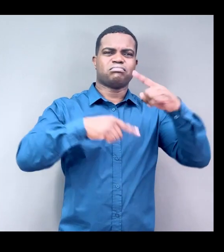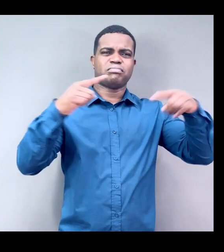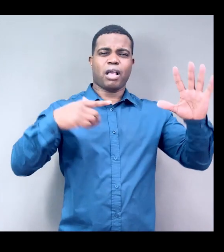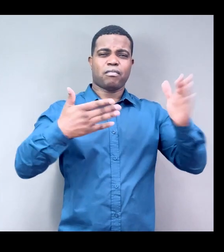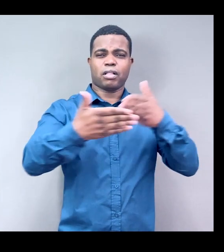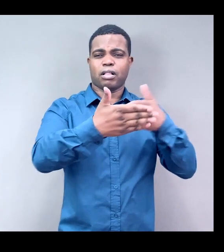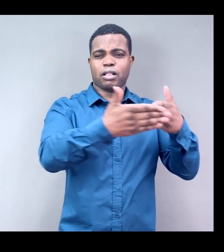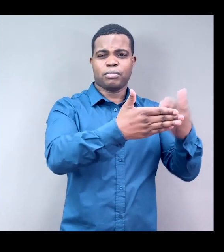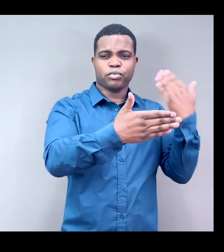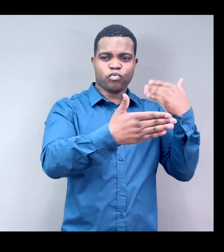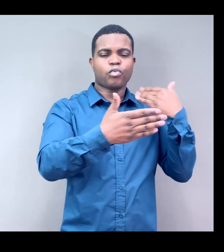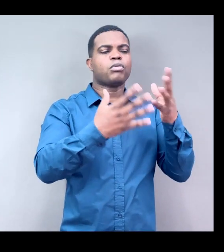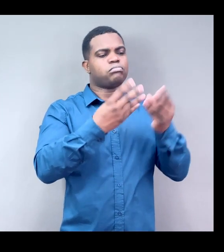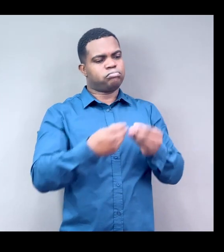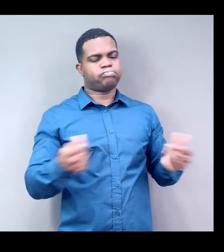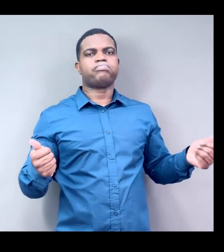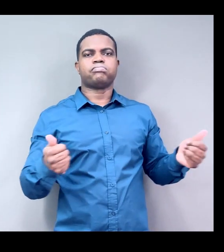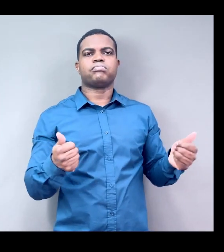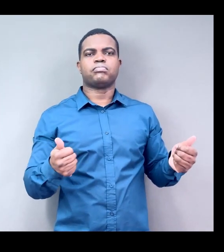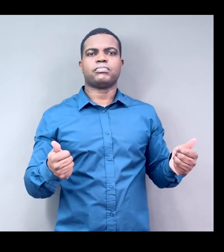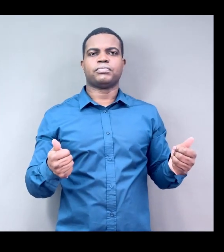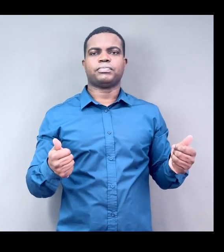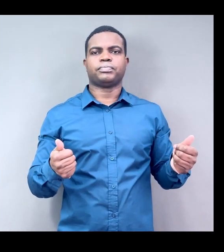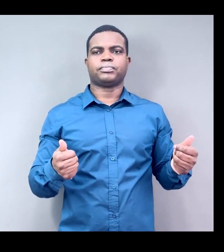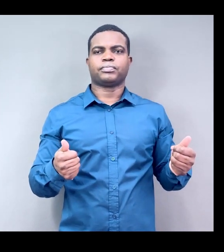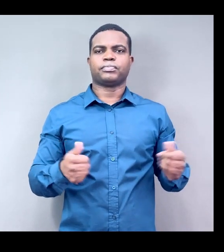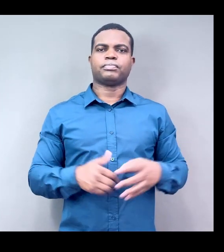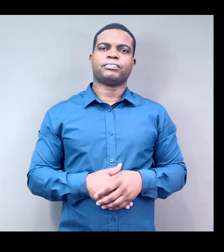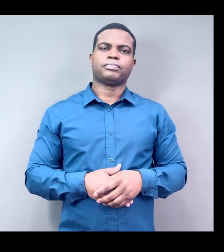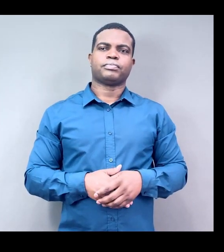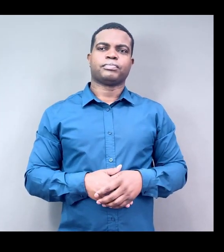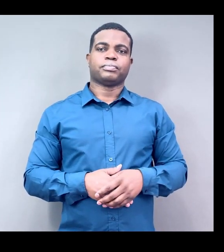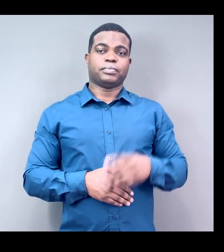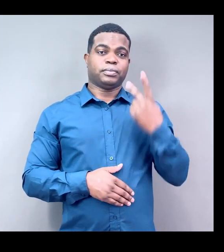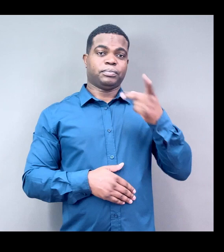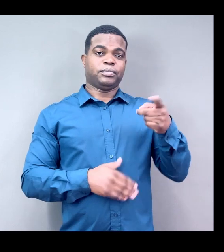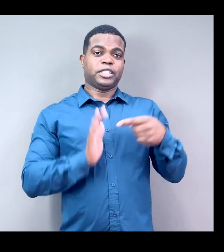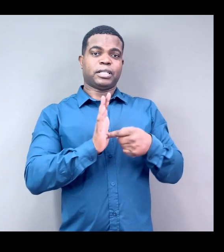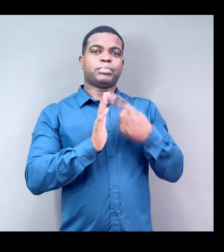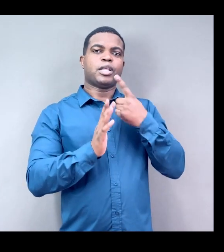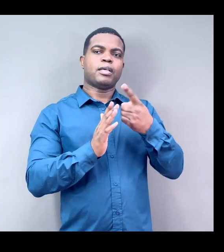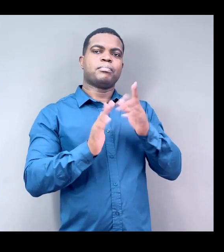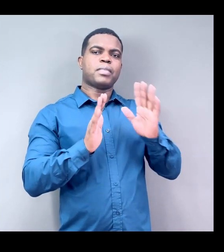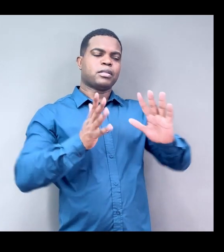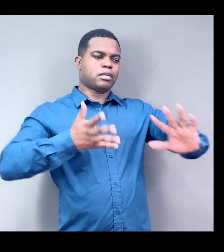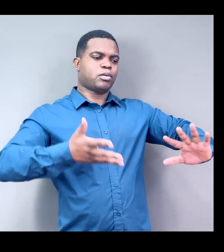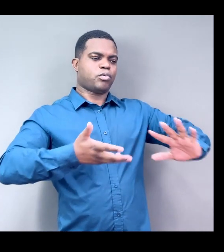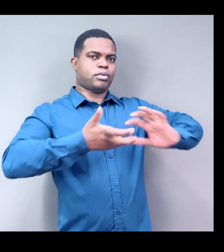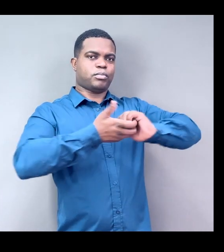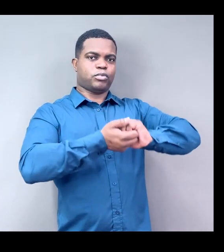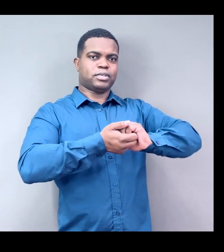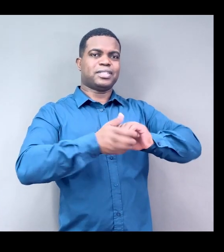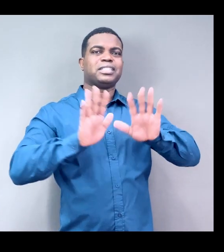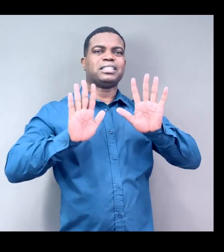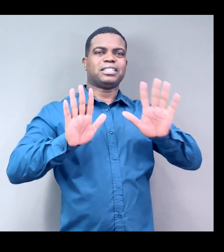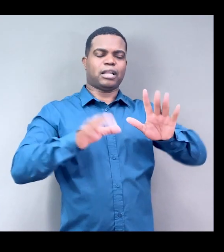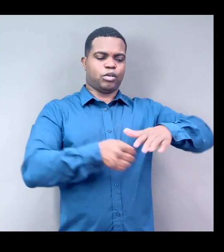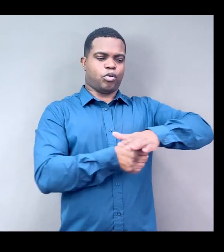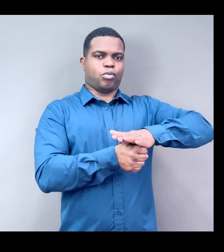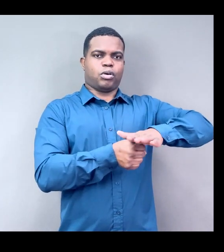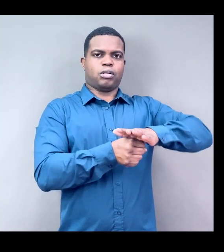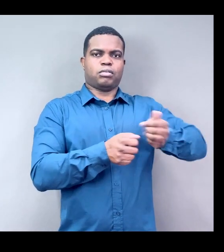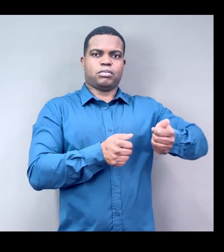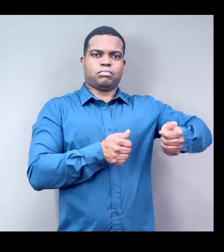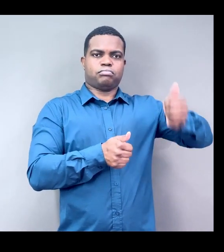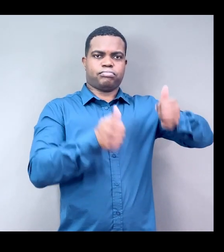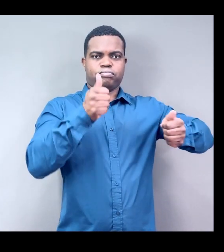with the SMART objective? Is it specific? Yes, you are. This example is looking